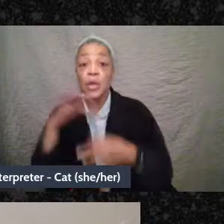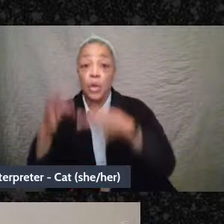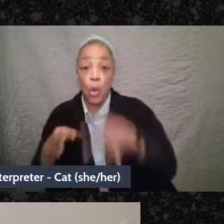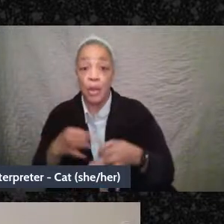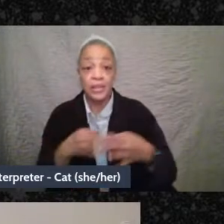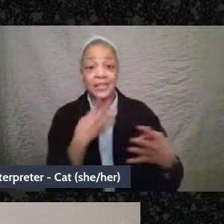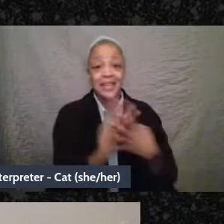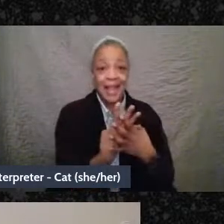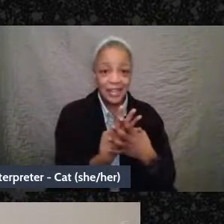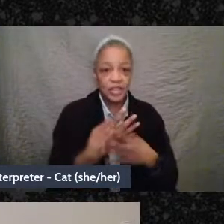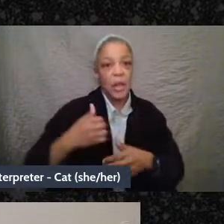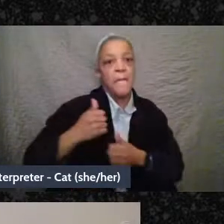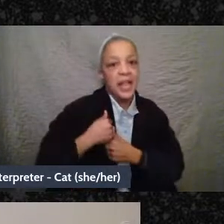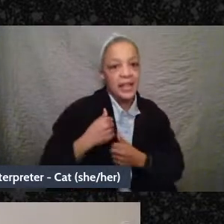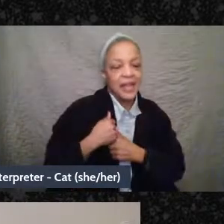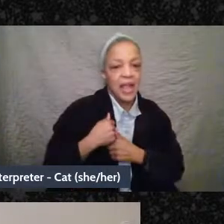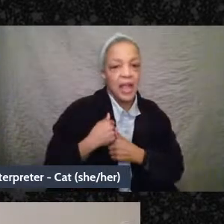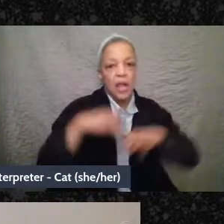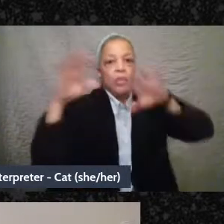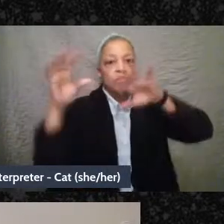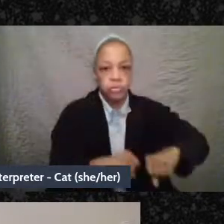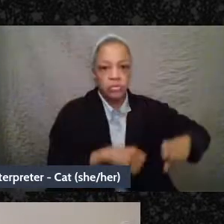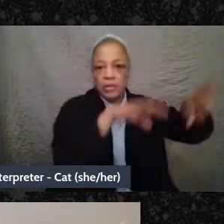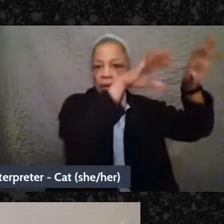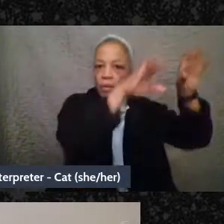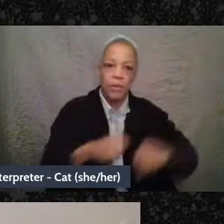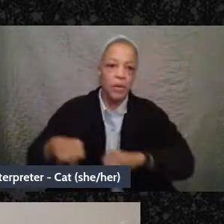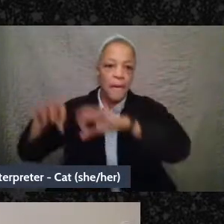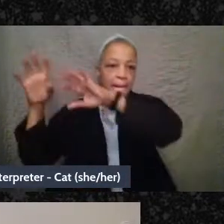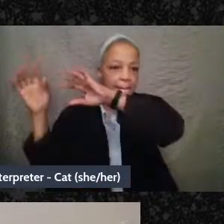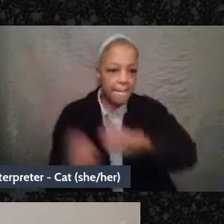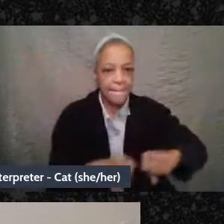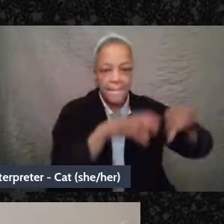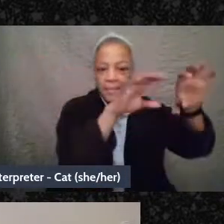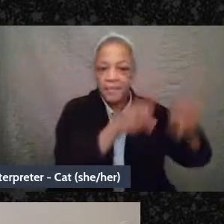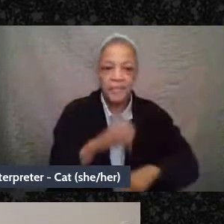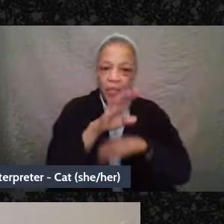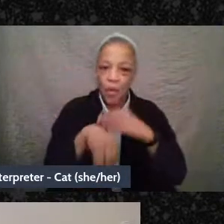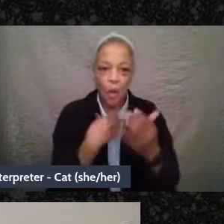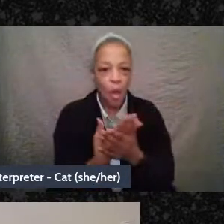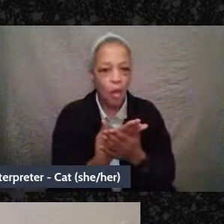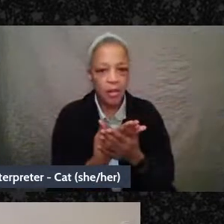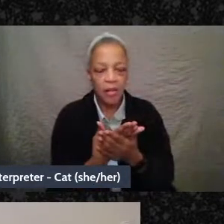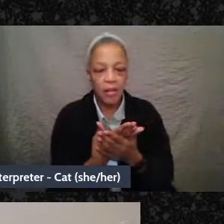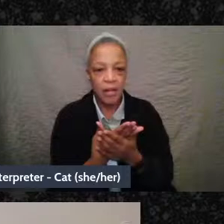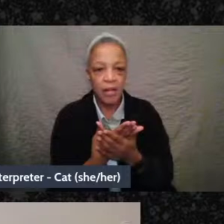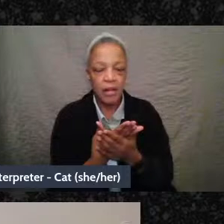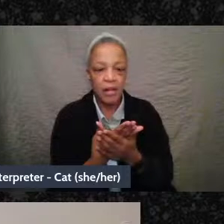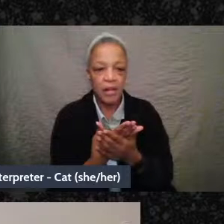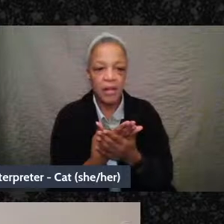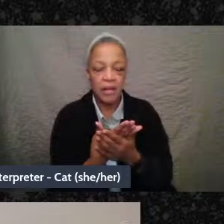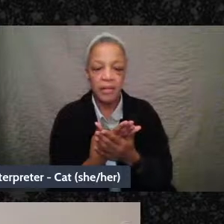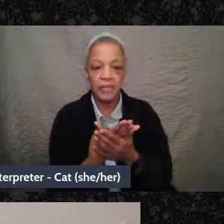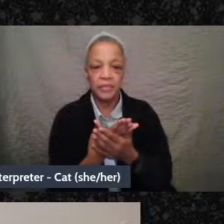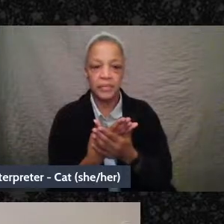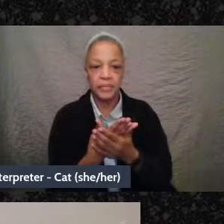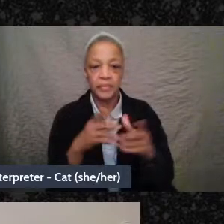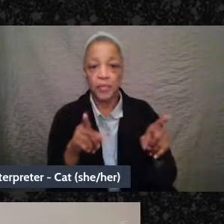military. And, we're looking at the whole picture. And I think